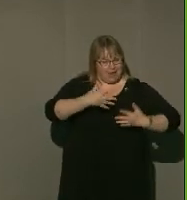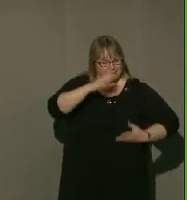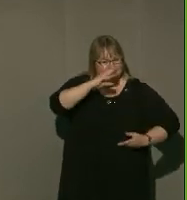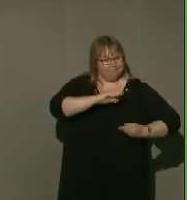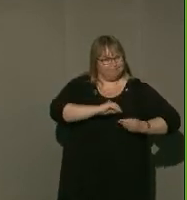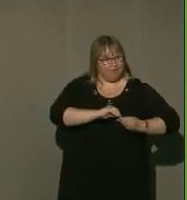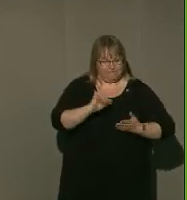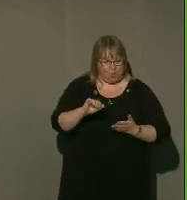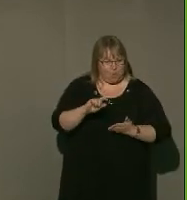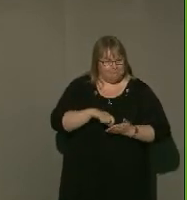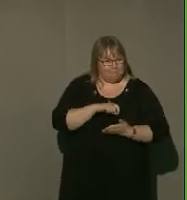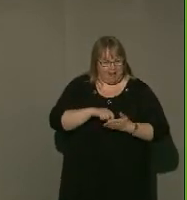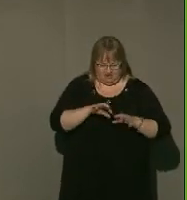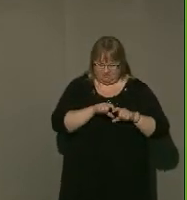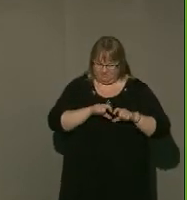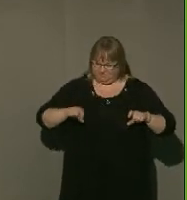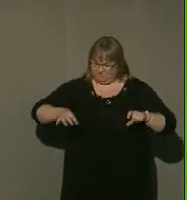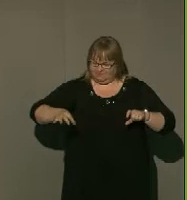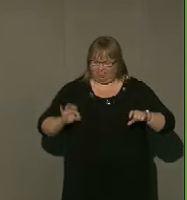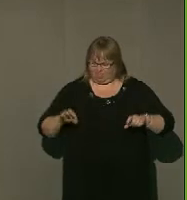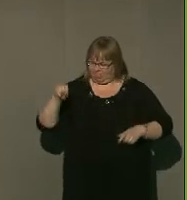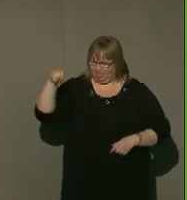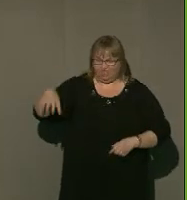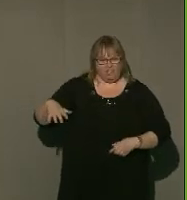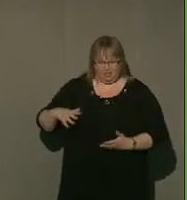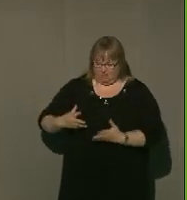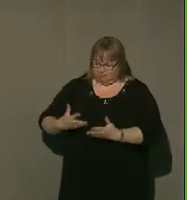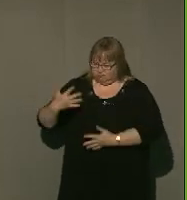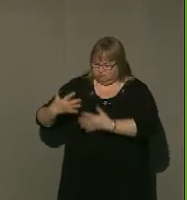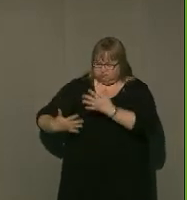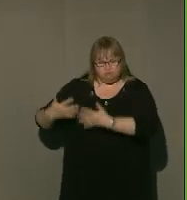that ballot and know whether